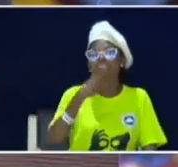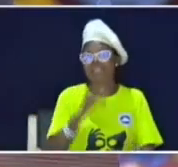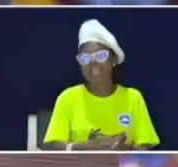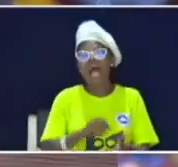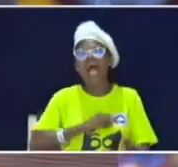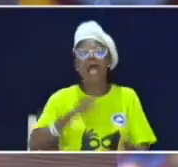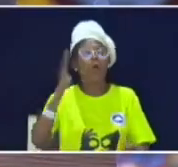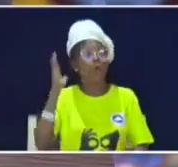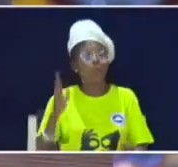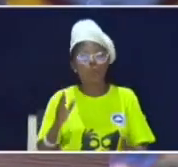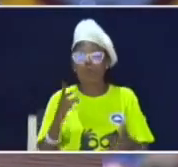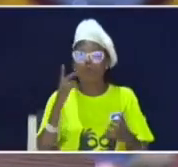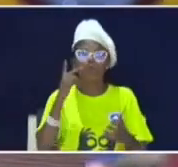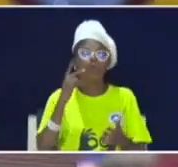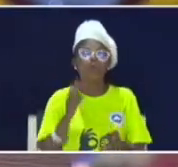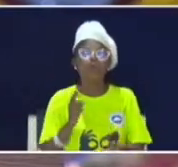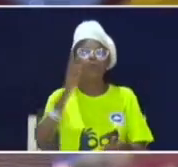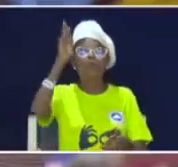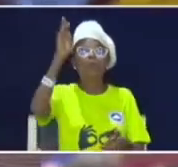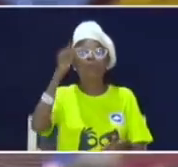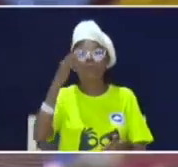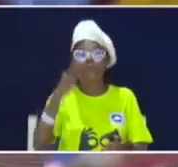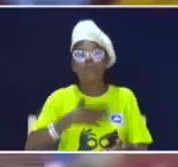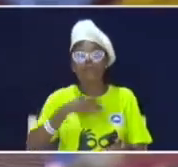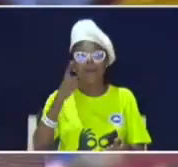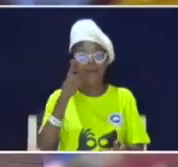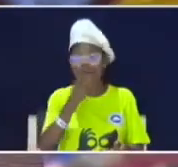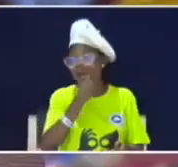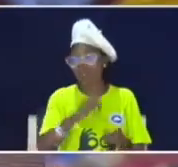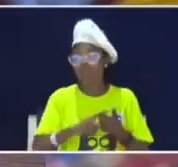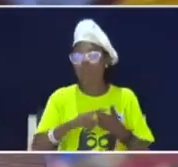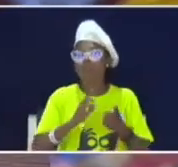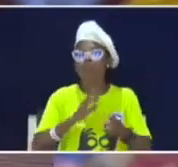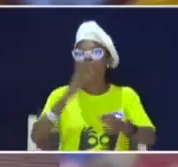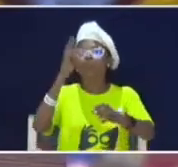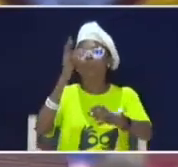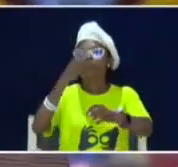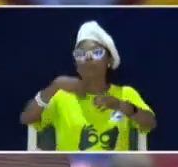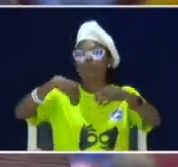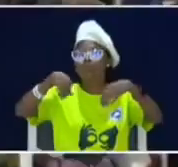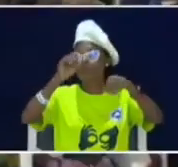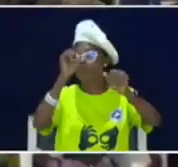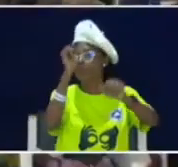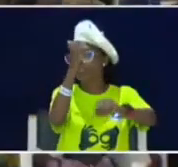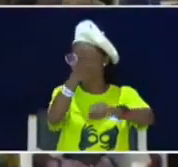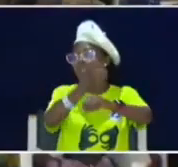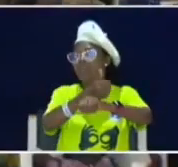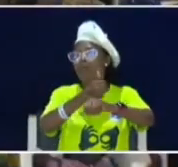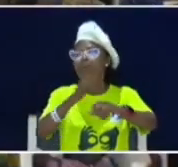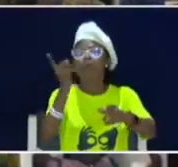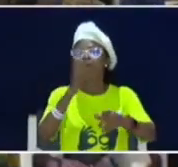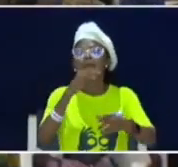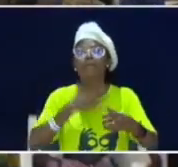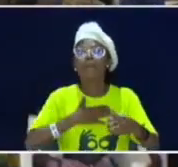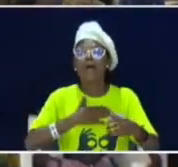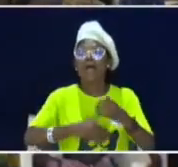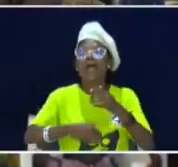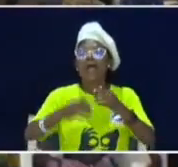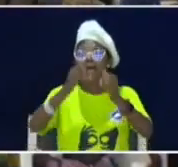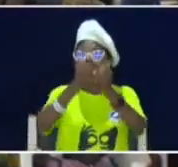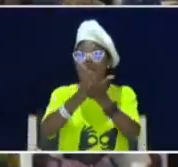hills. From whence cometh my help? And that help will come to you tonight. In the name of Jesus Christ.